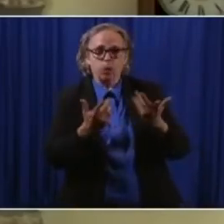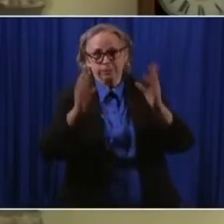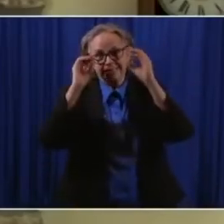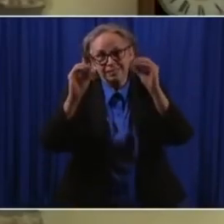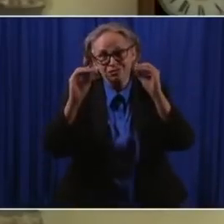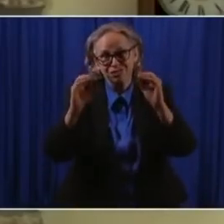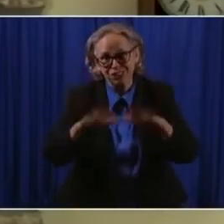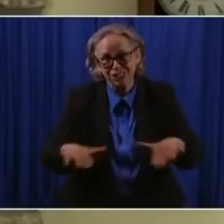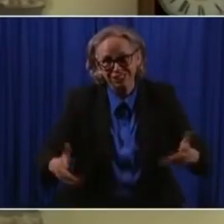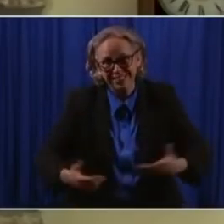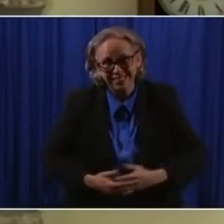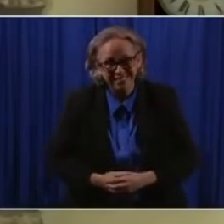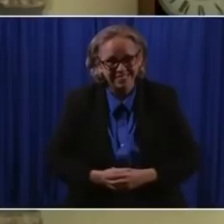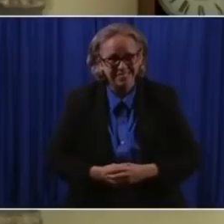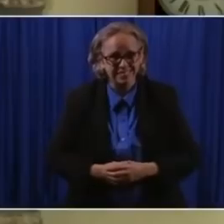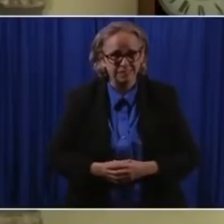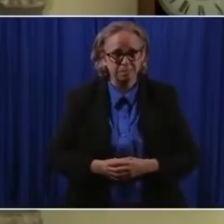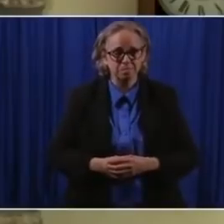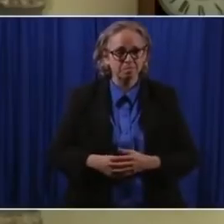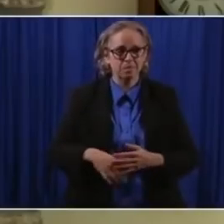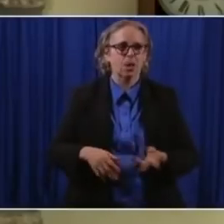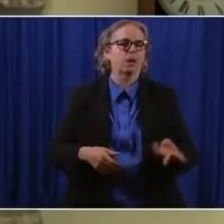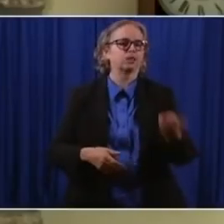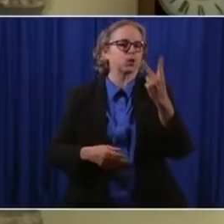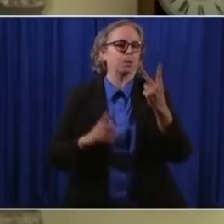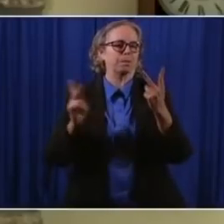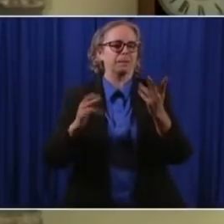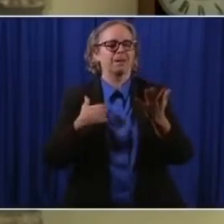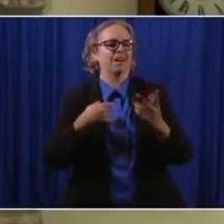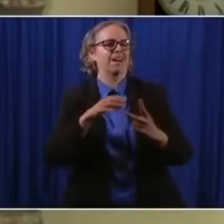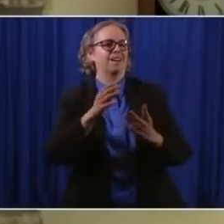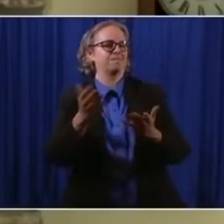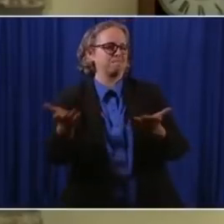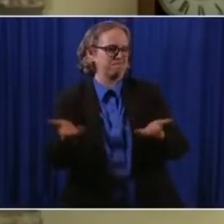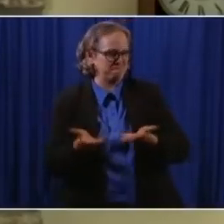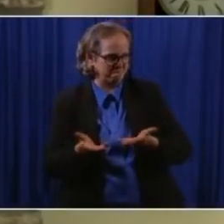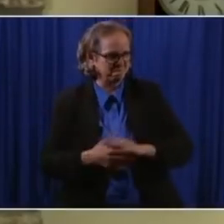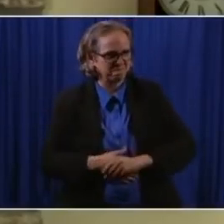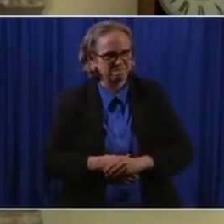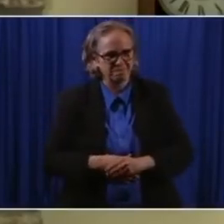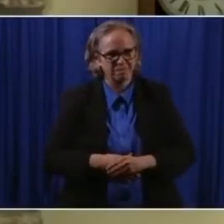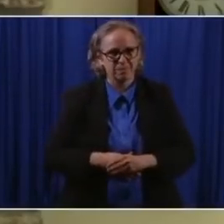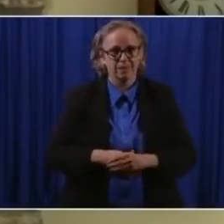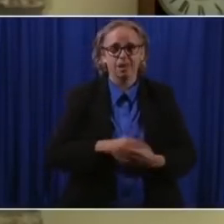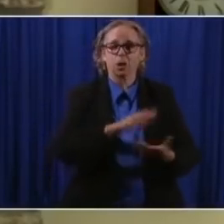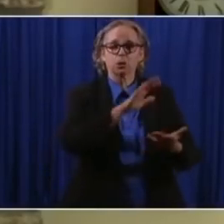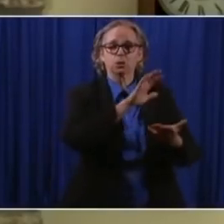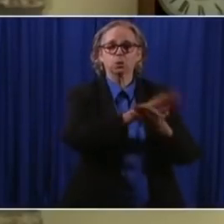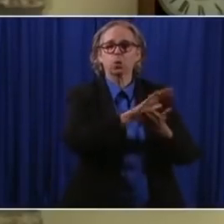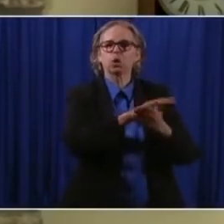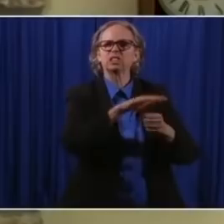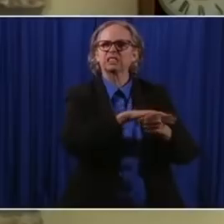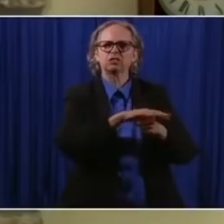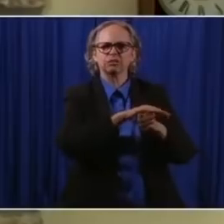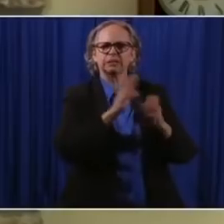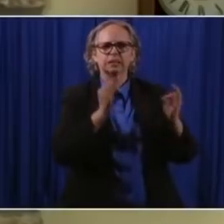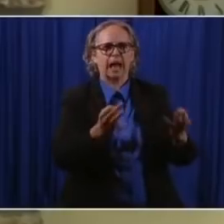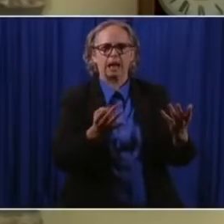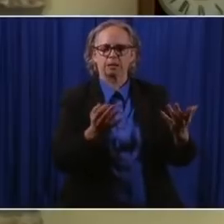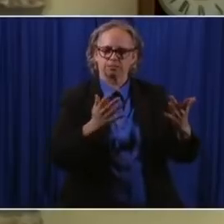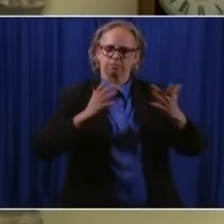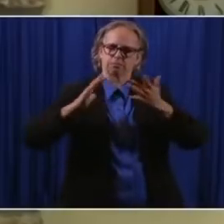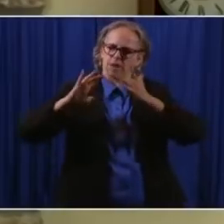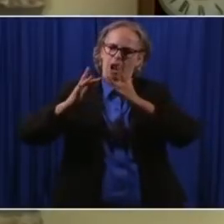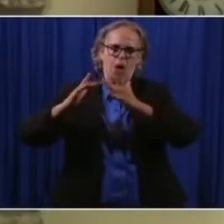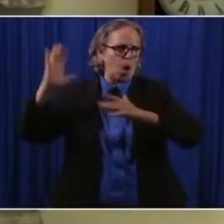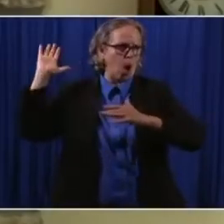so we've selected two people, one whose school district is going remote, distance learning, and the other